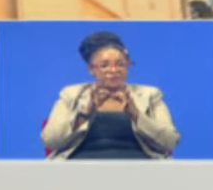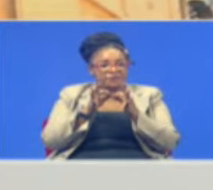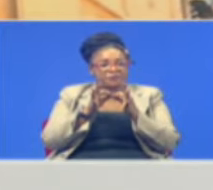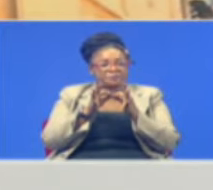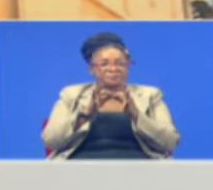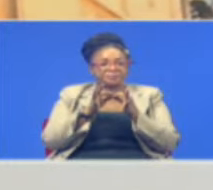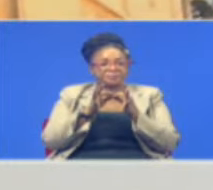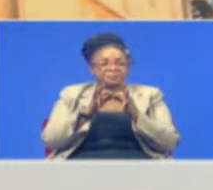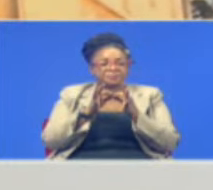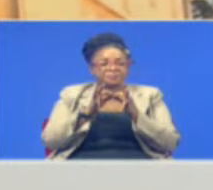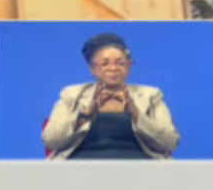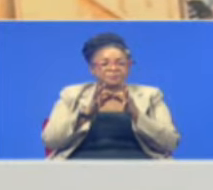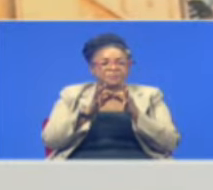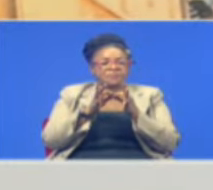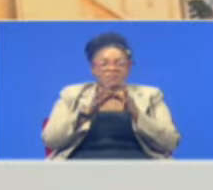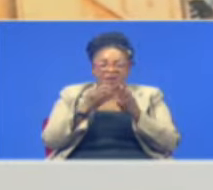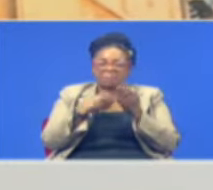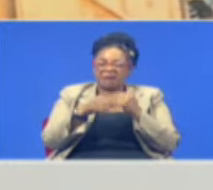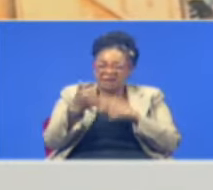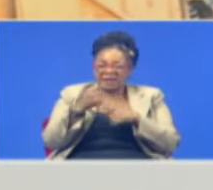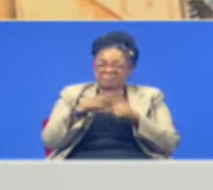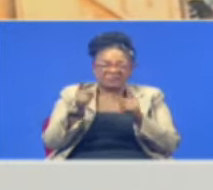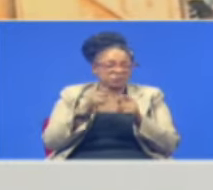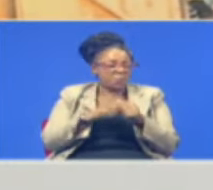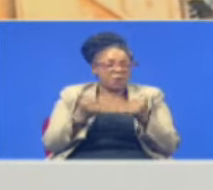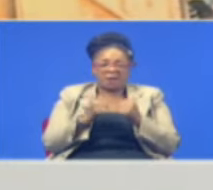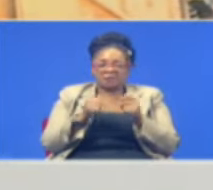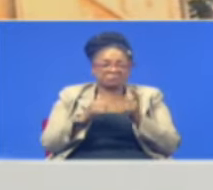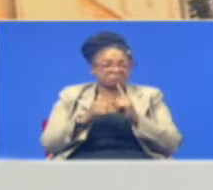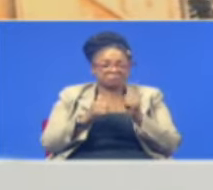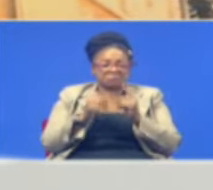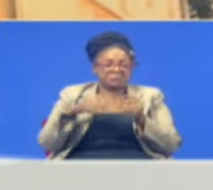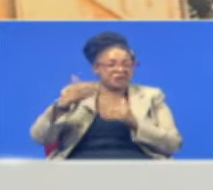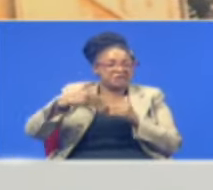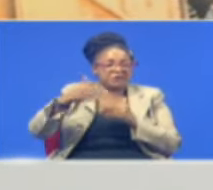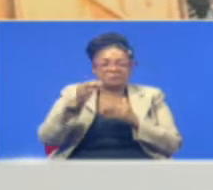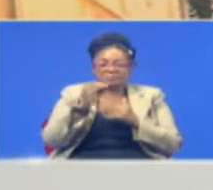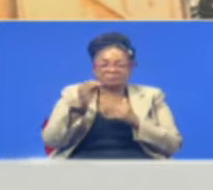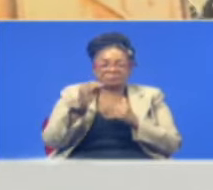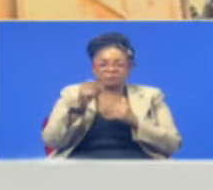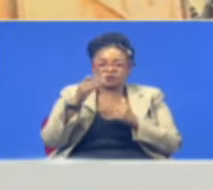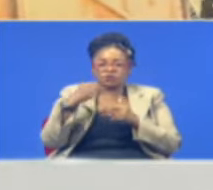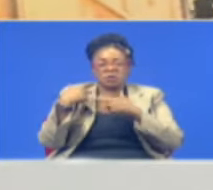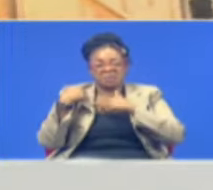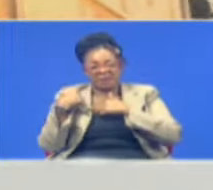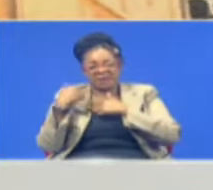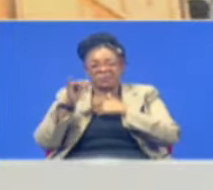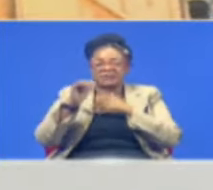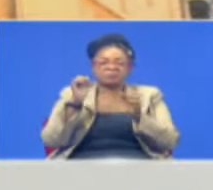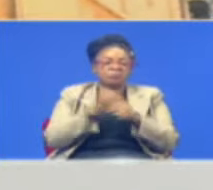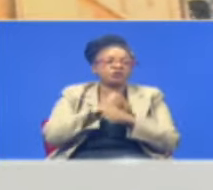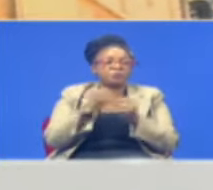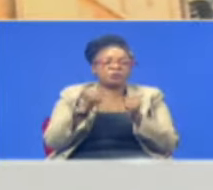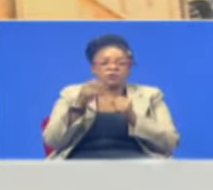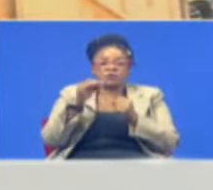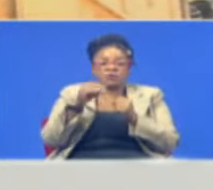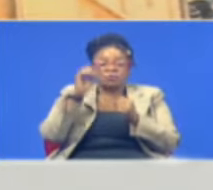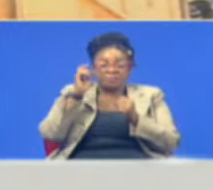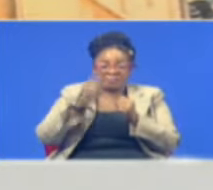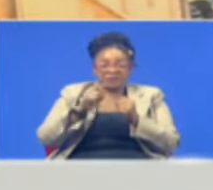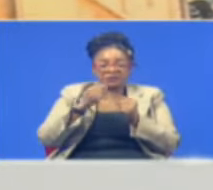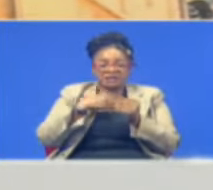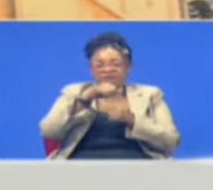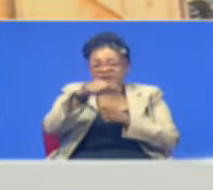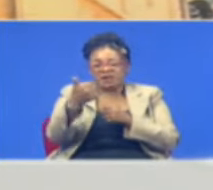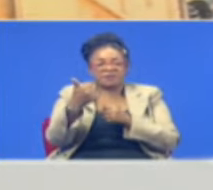nasema hata kama inalipa, ilipi kwa kila siku. Saa uwezi itegemea. Lazima uko unategemea kitu ingine